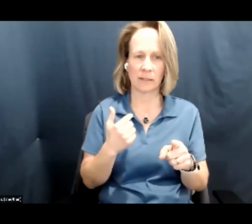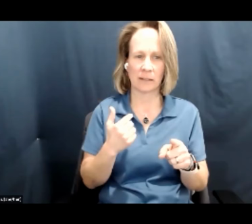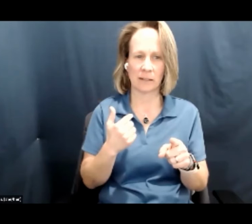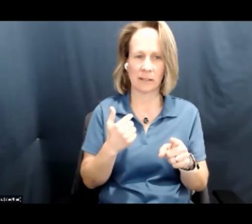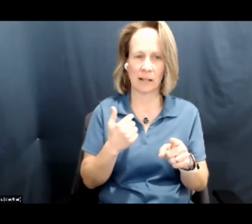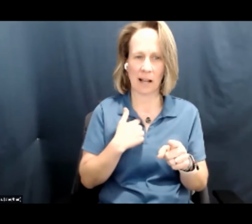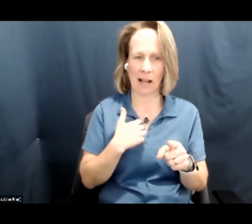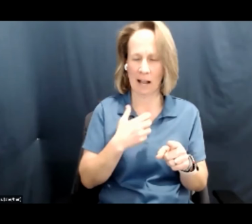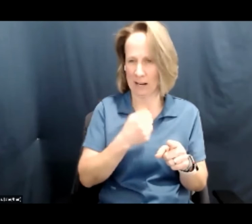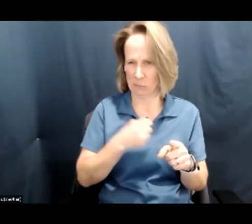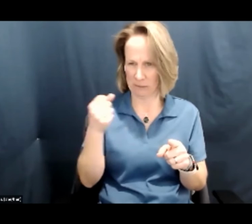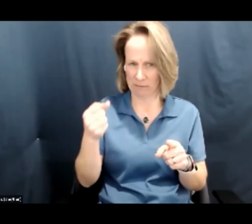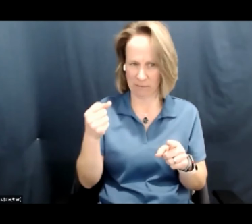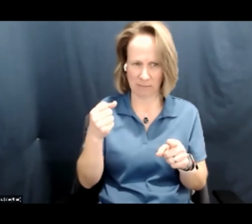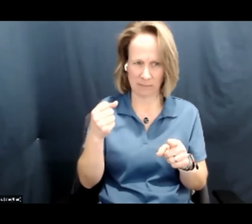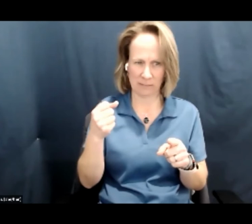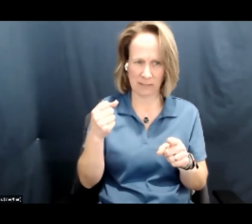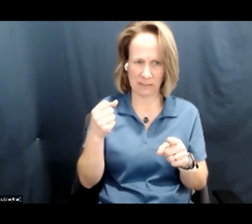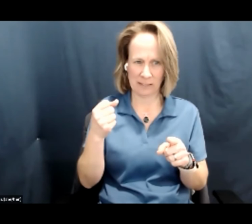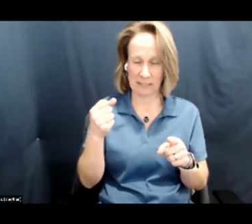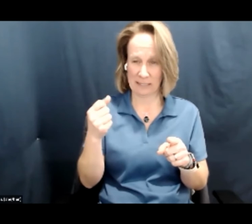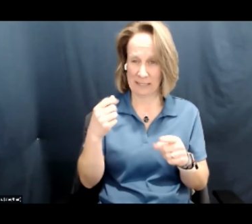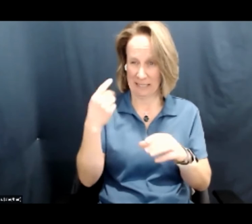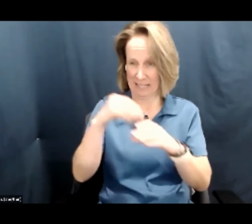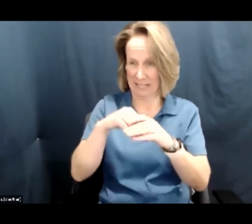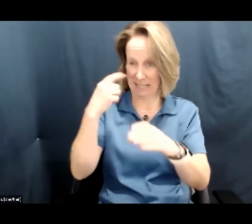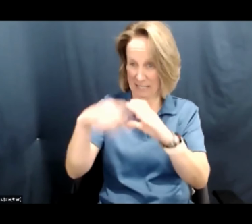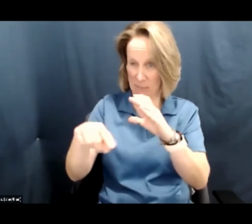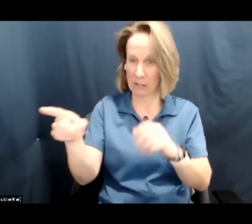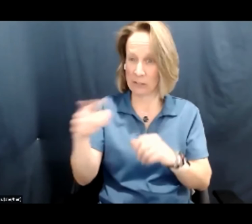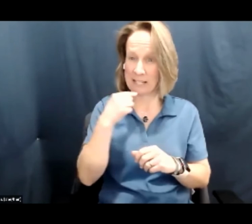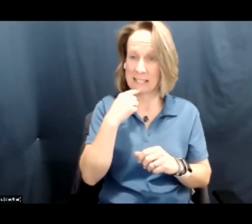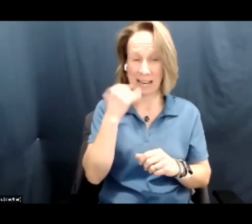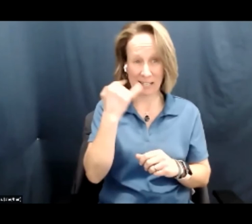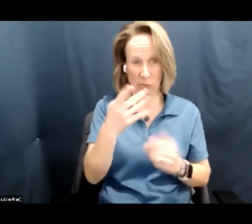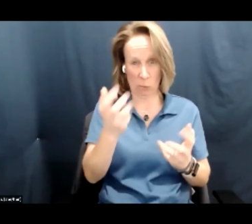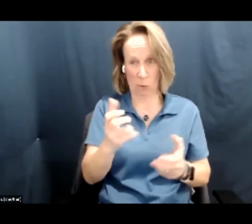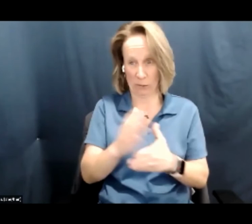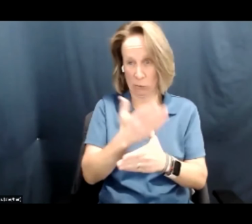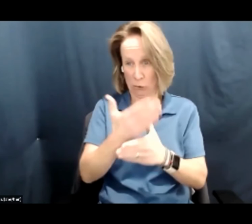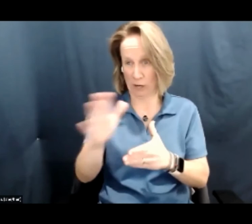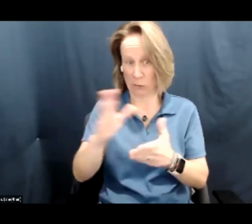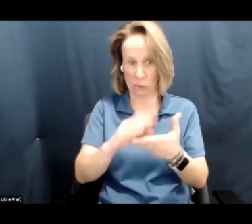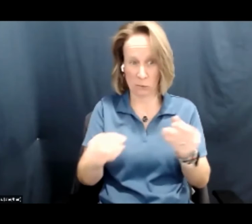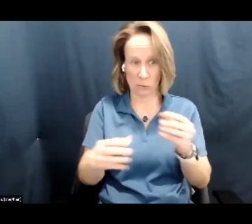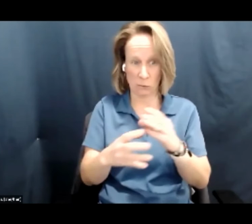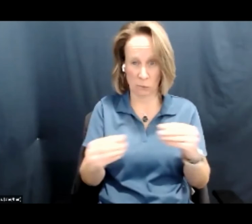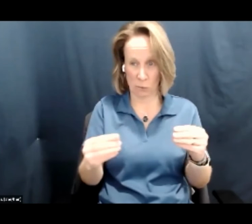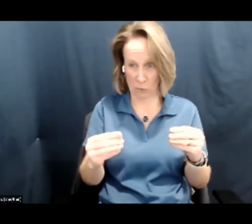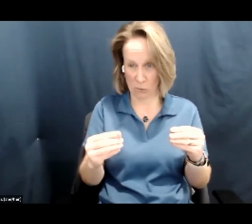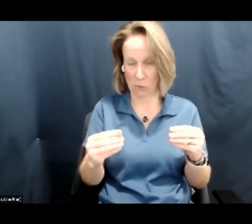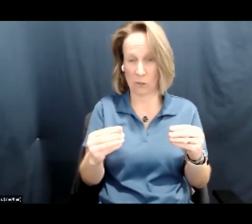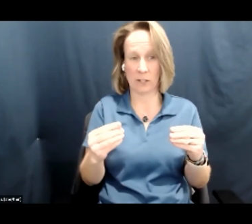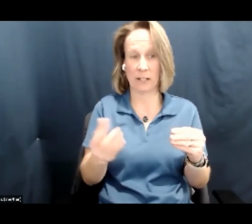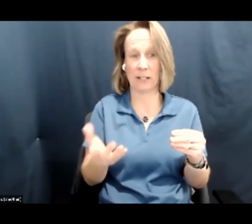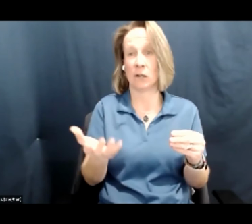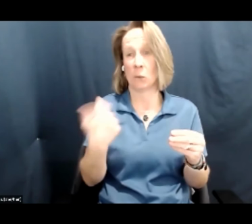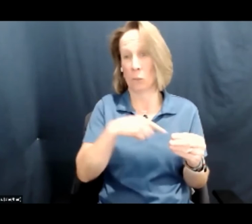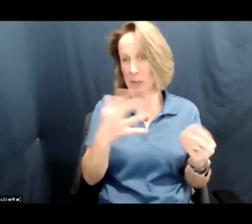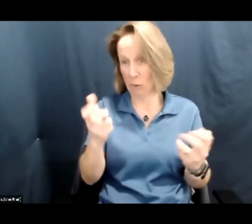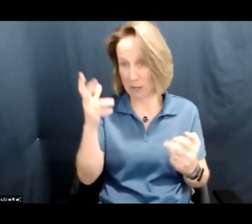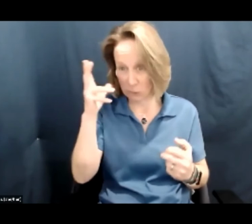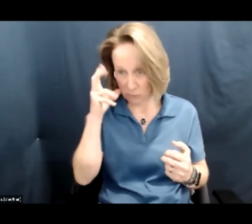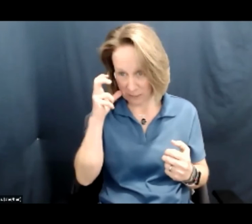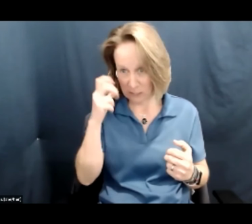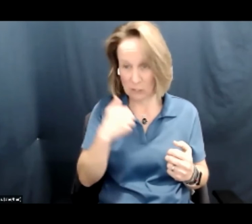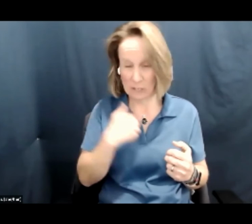if you want to share your story, your journey, we'd love to hear it. I said, yeah, fuck yeah, here you go. Here's all the trauma in my life